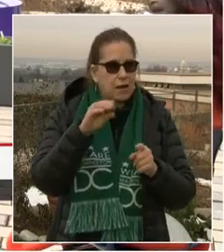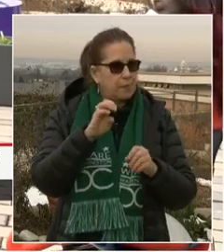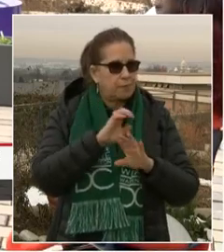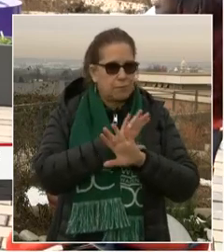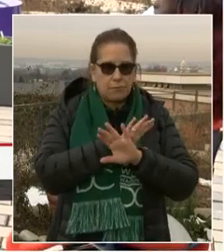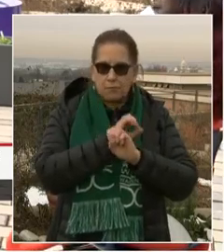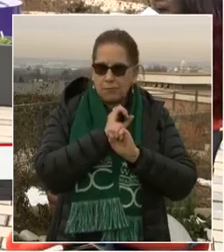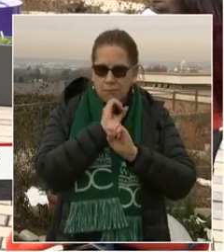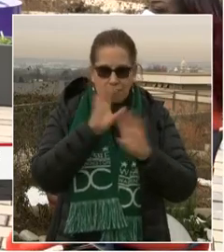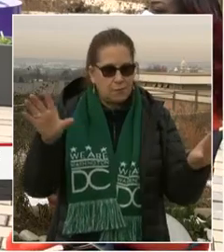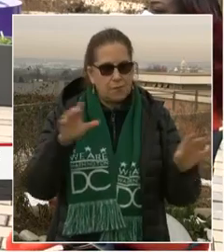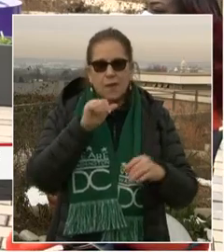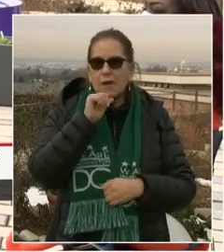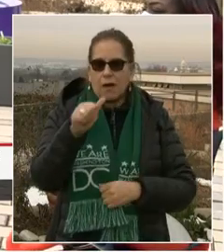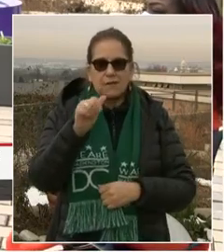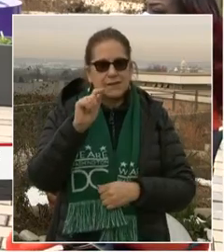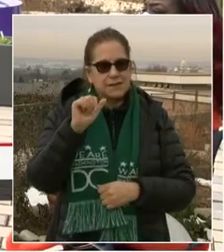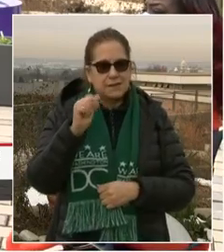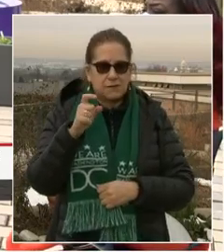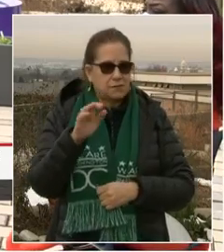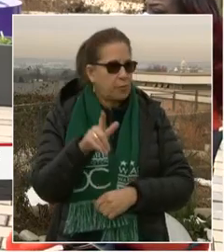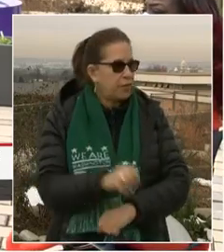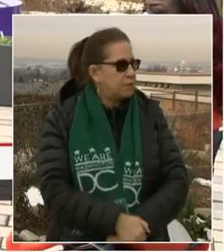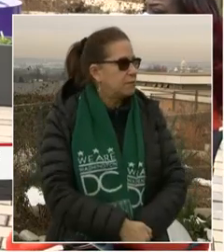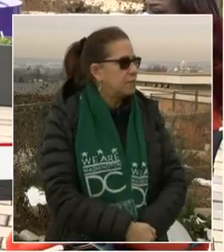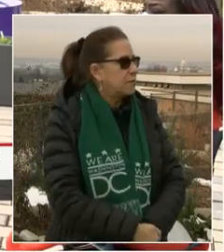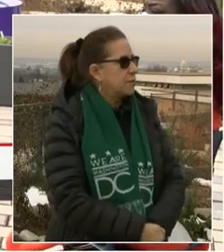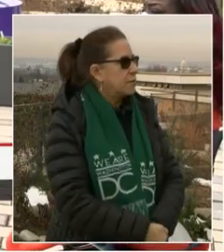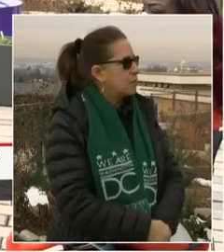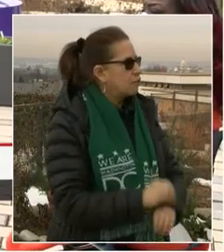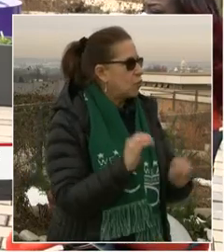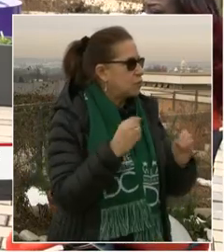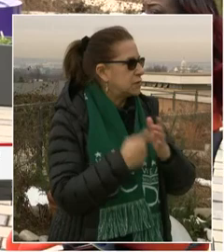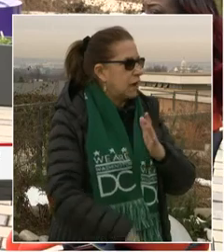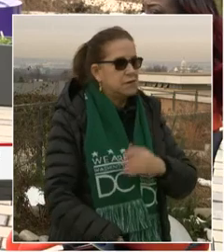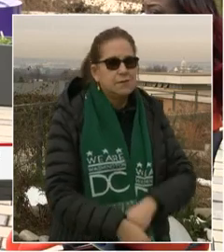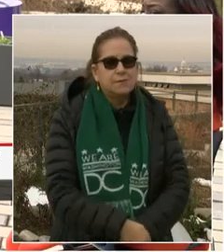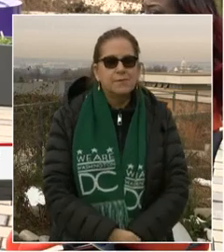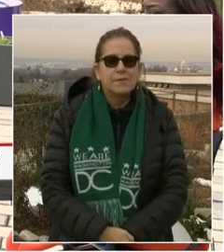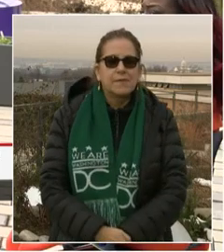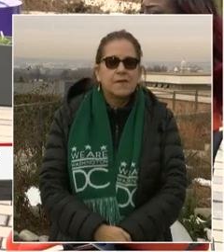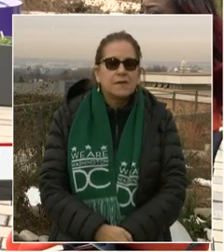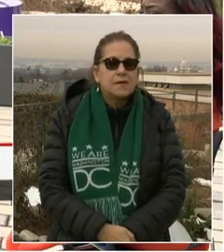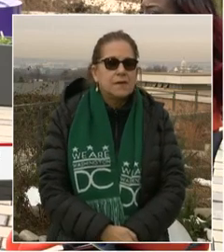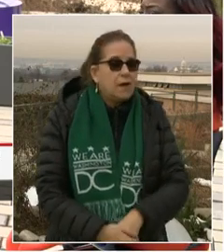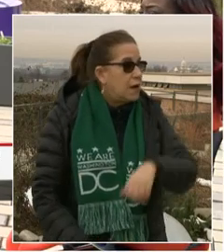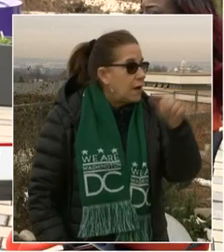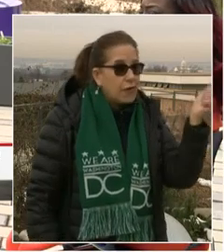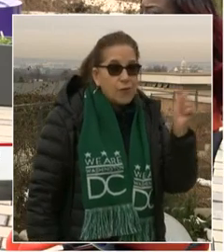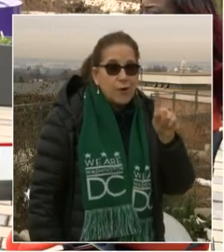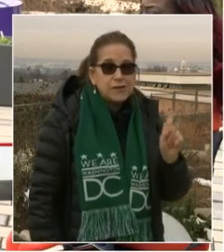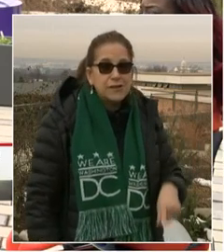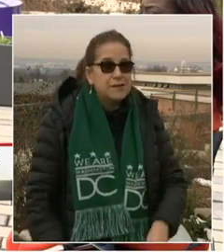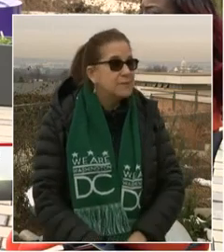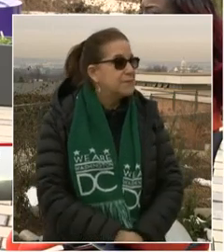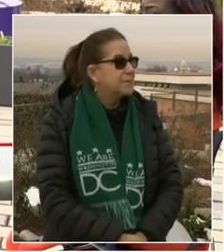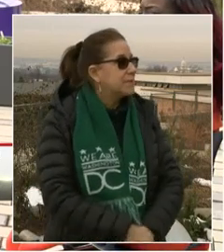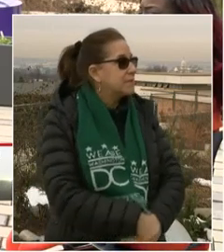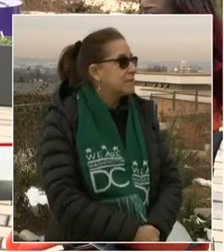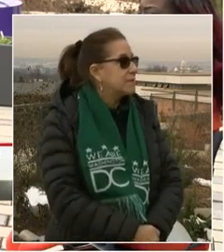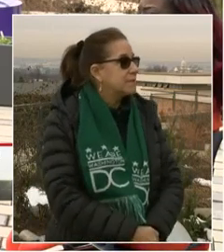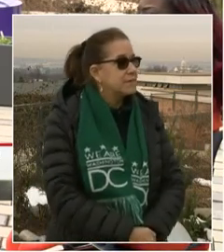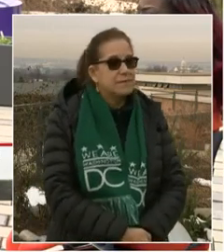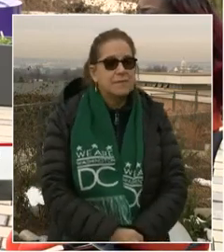Any other questions? I think we're good. Any community questions? I have a question. Yes,